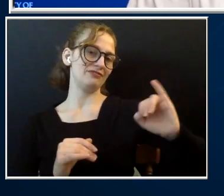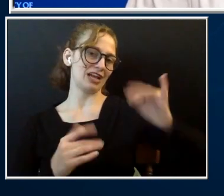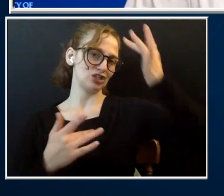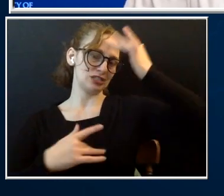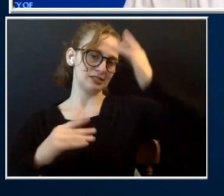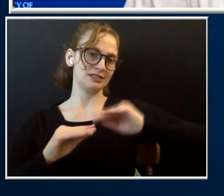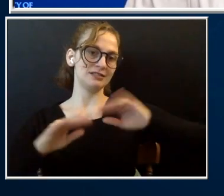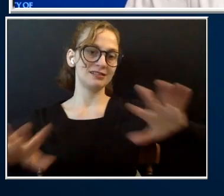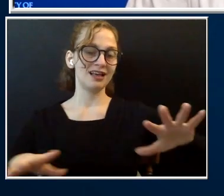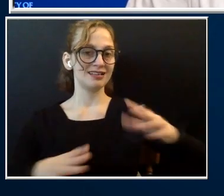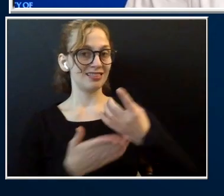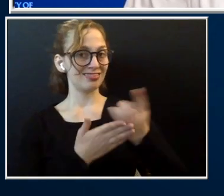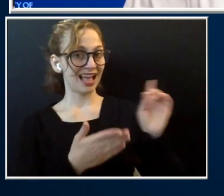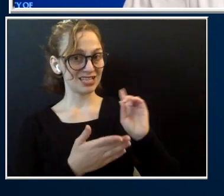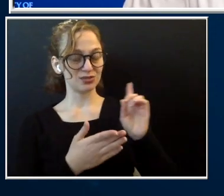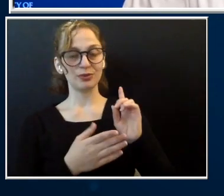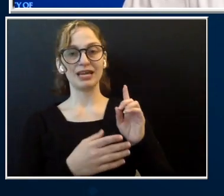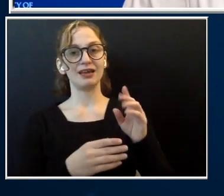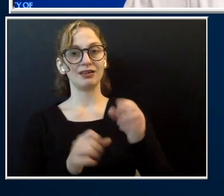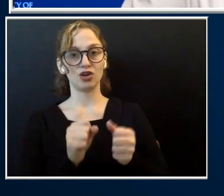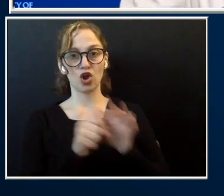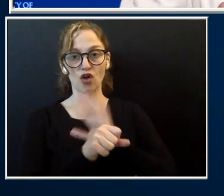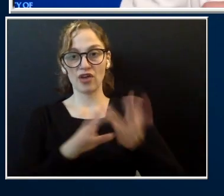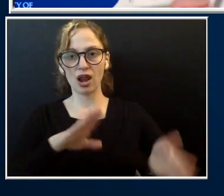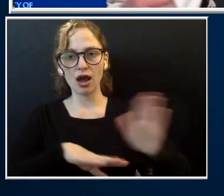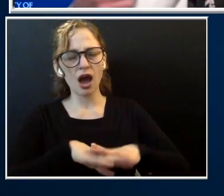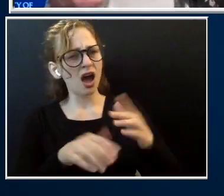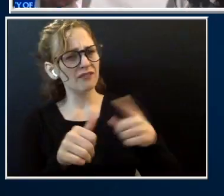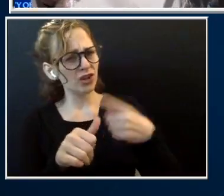wait a minute. Time out. Yeah. Let's see it.